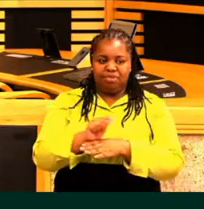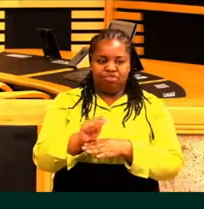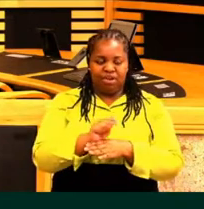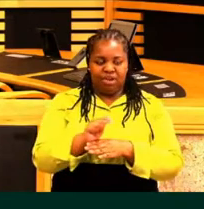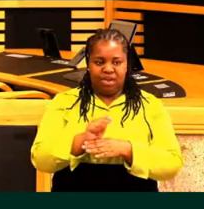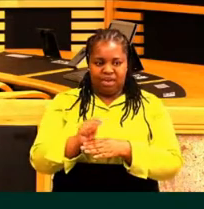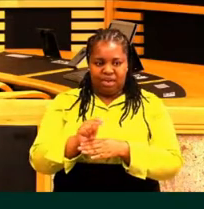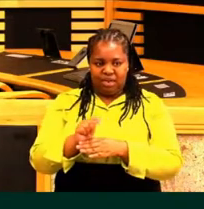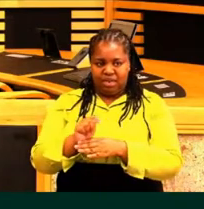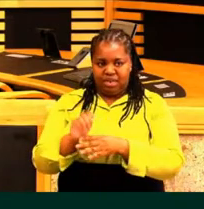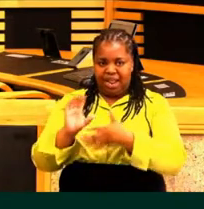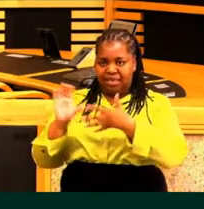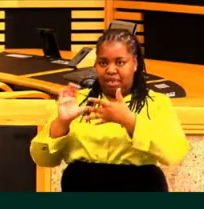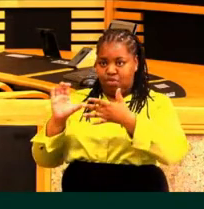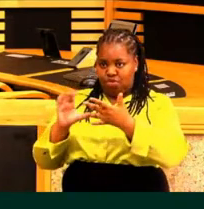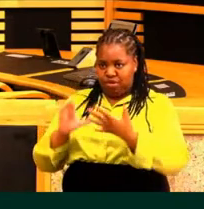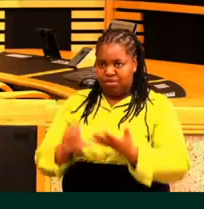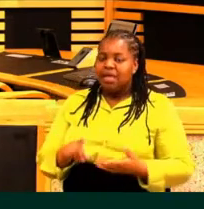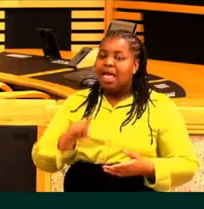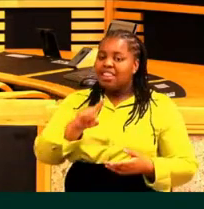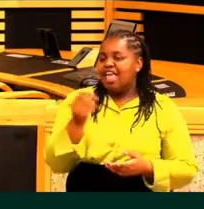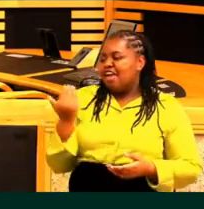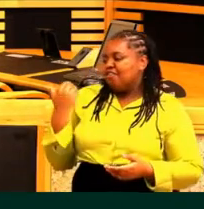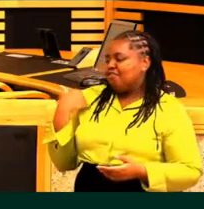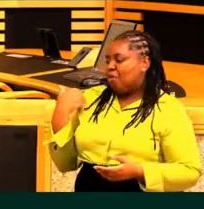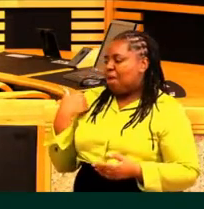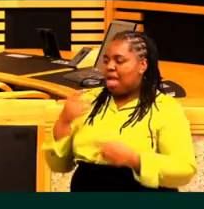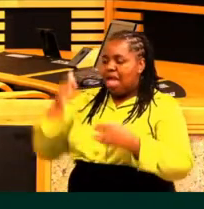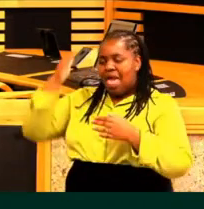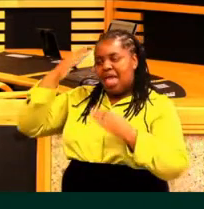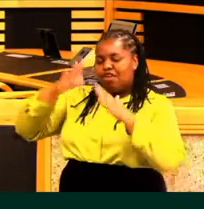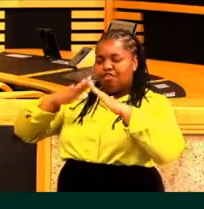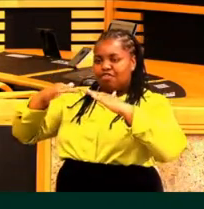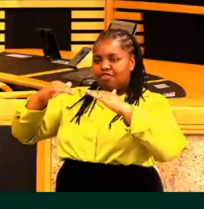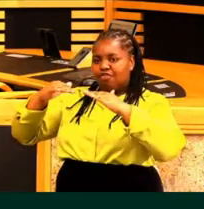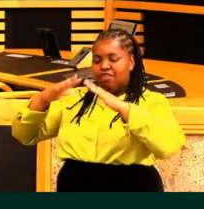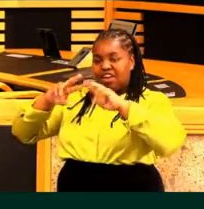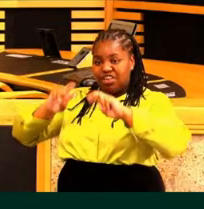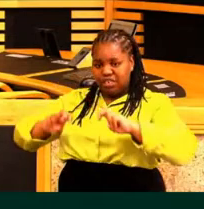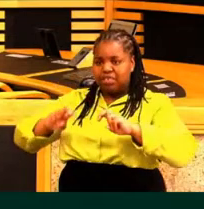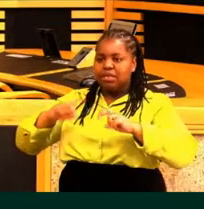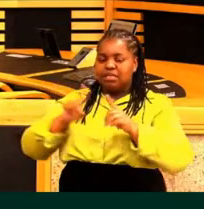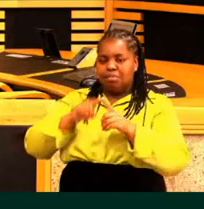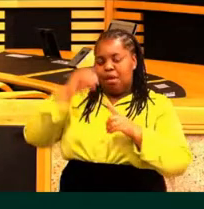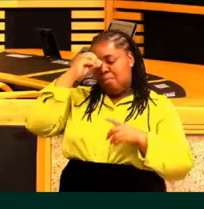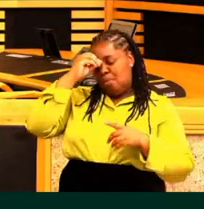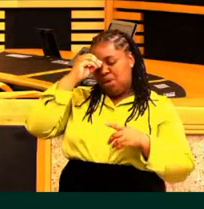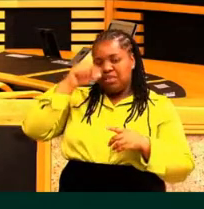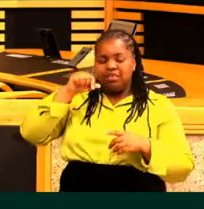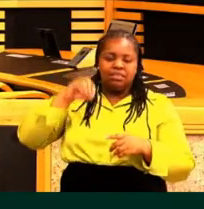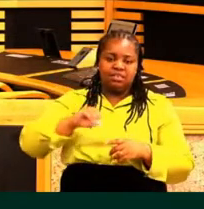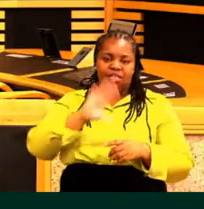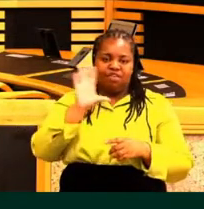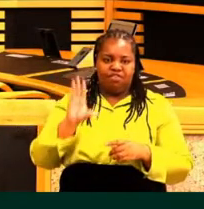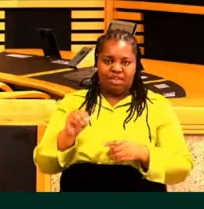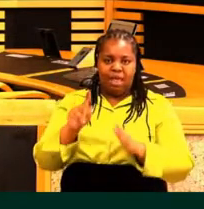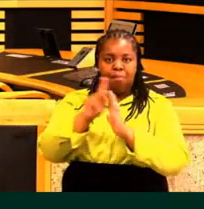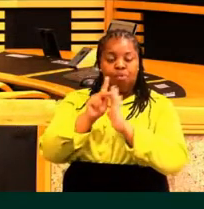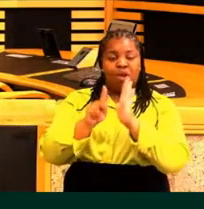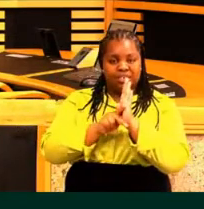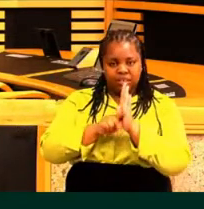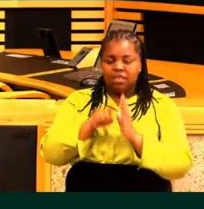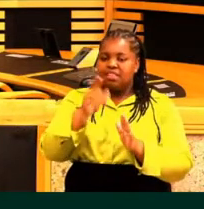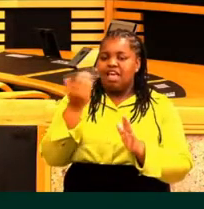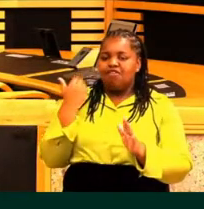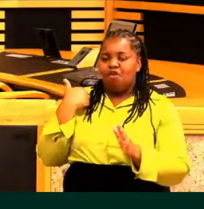category he's a former head of research and policy of the South African youth Council he's a former